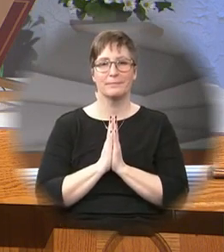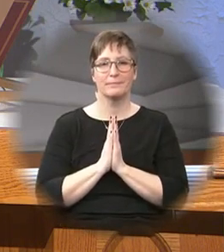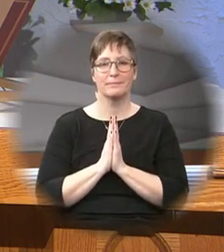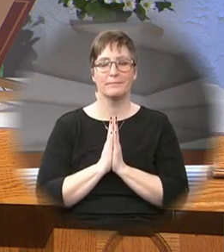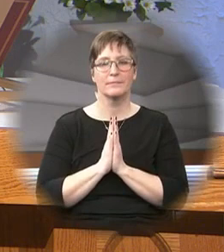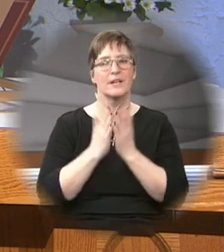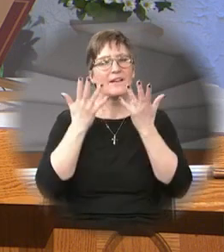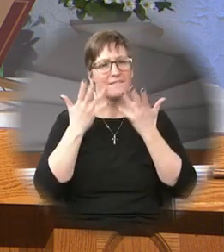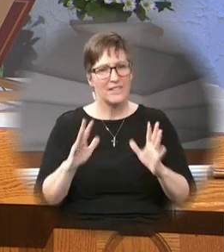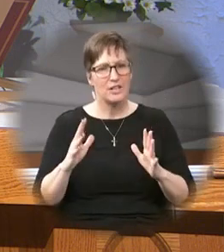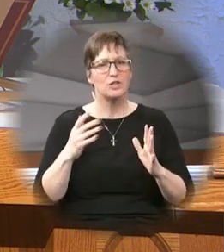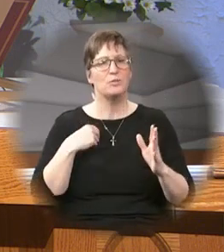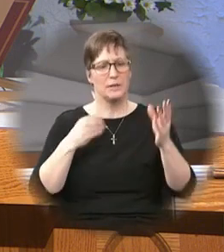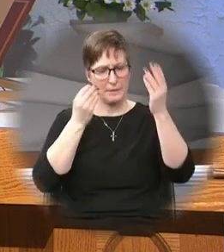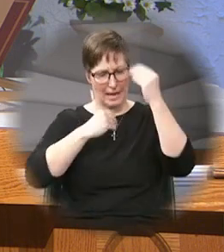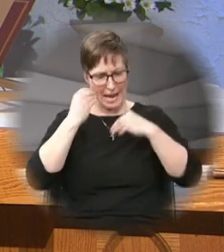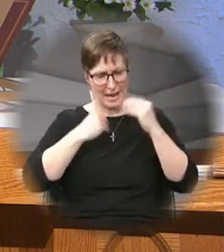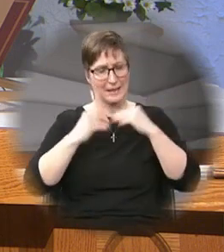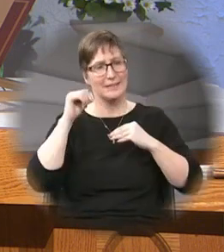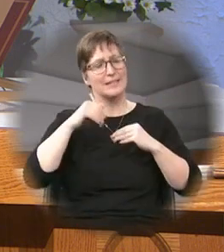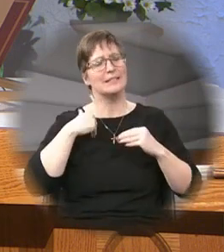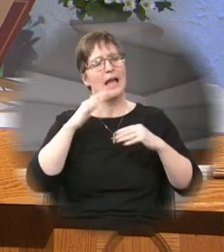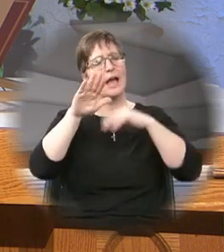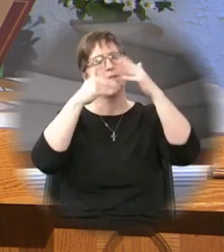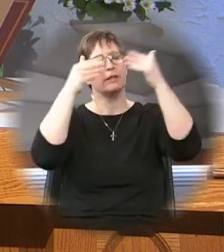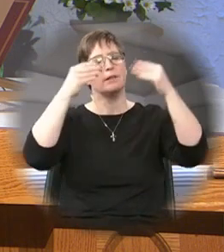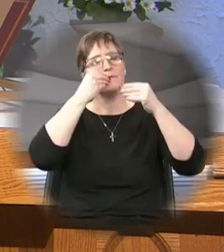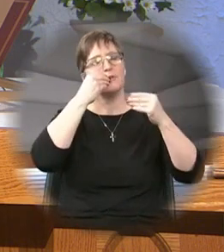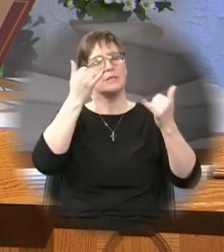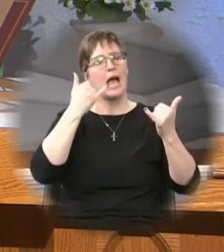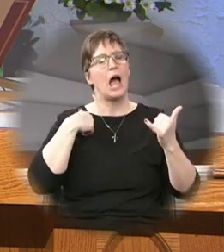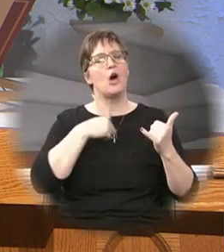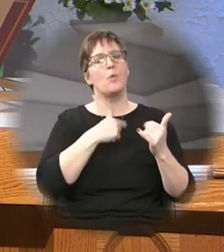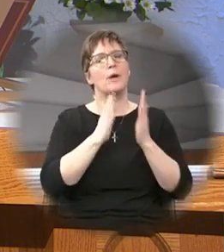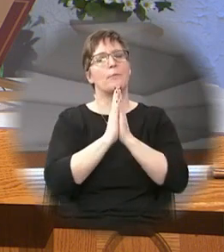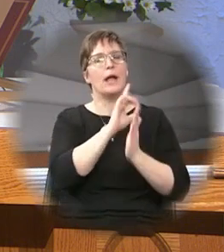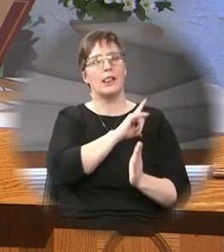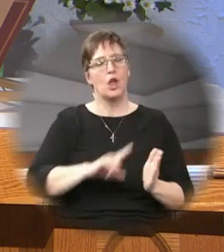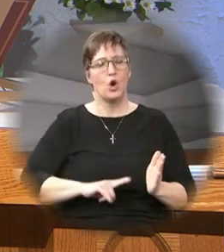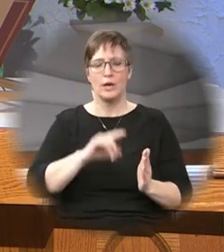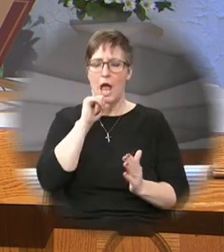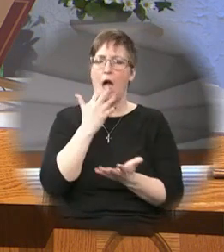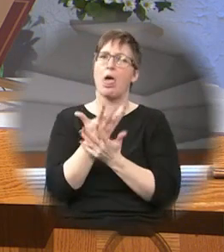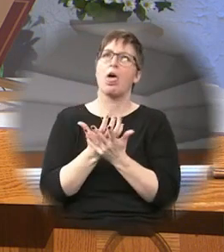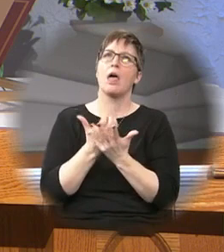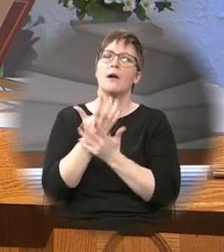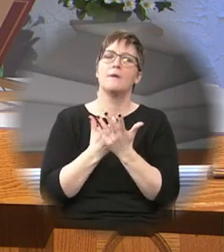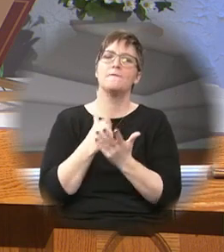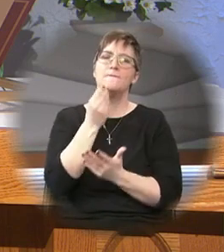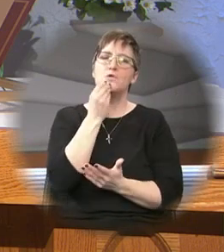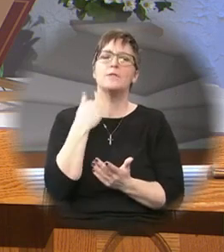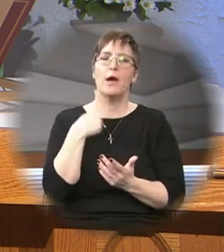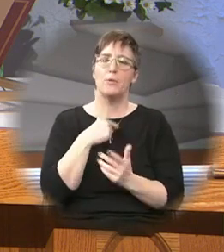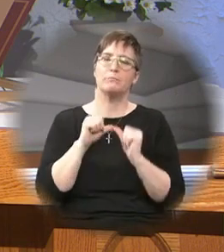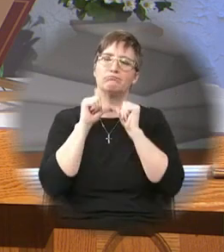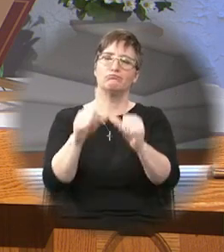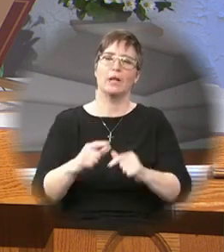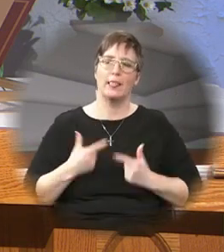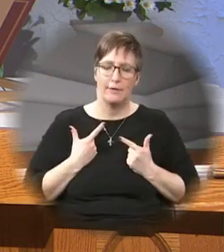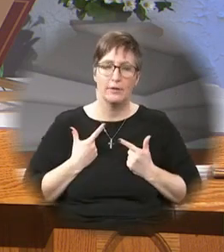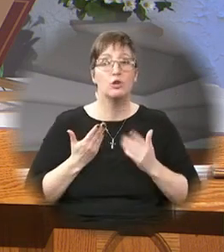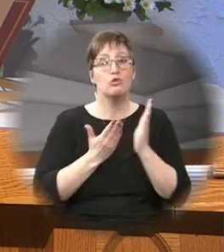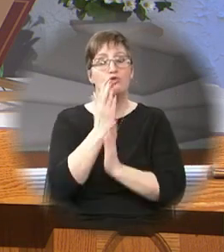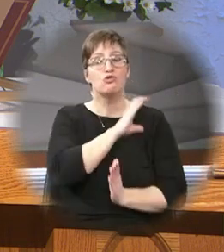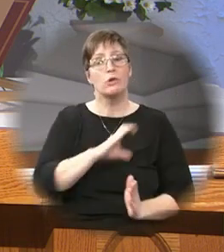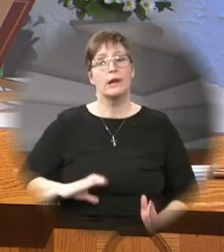Having fed upon these heavenly delights, we pray, O Lord, that we may always long for that food by which we truly live.